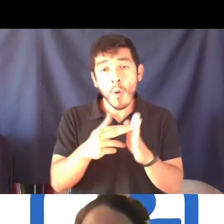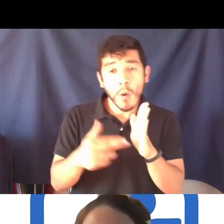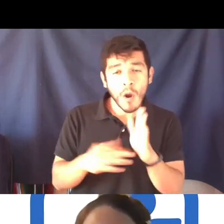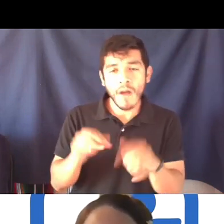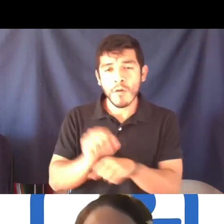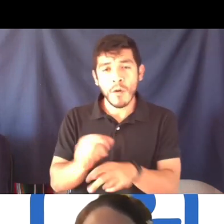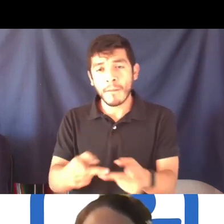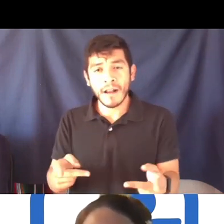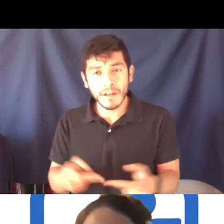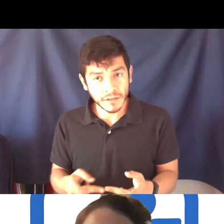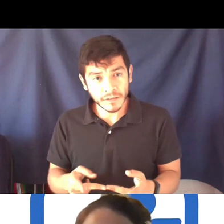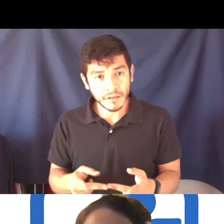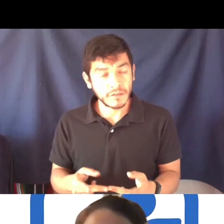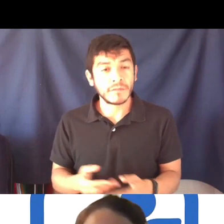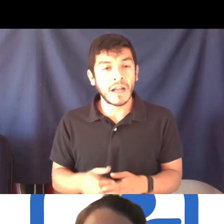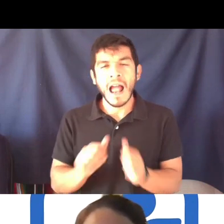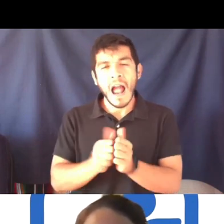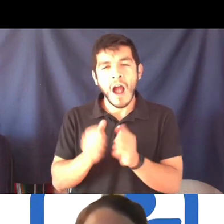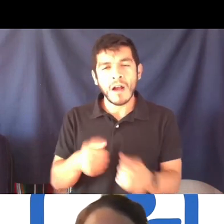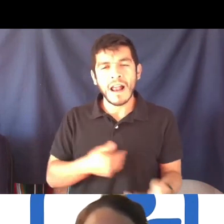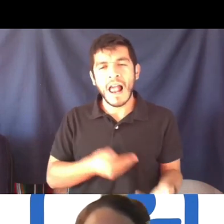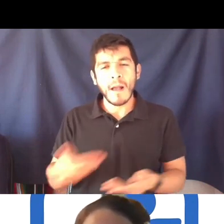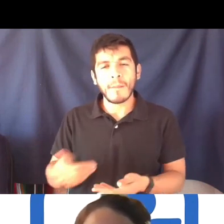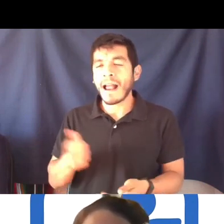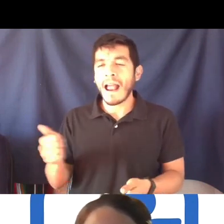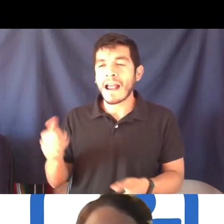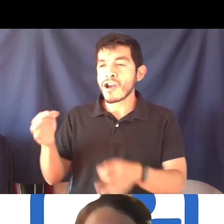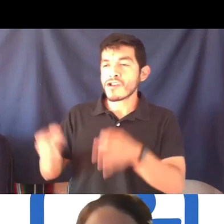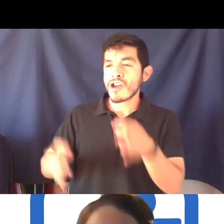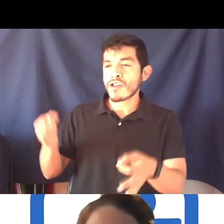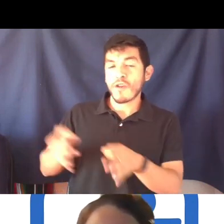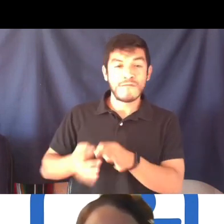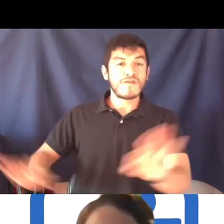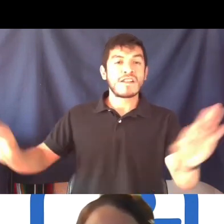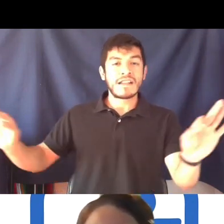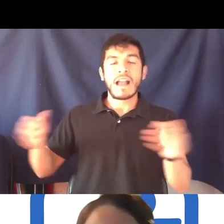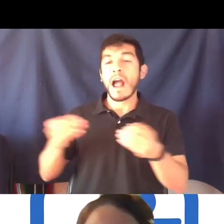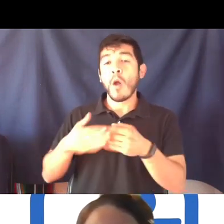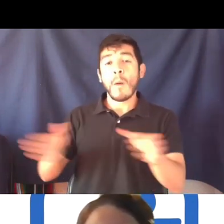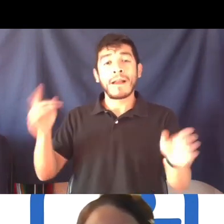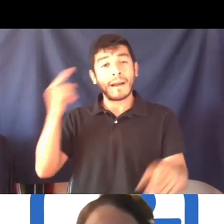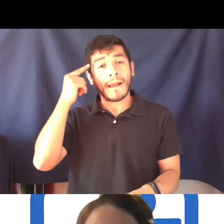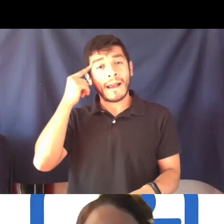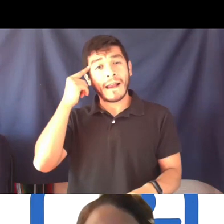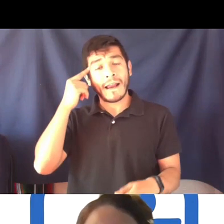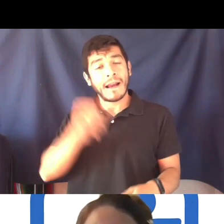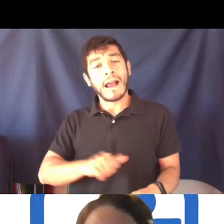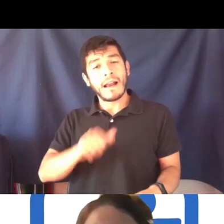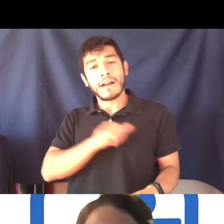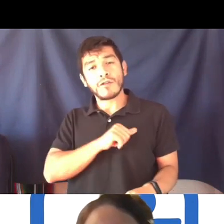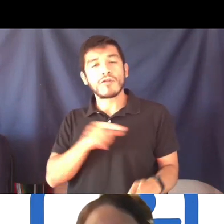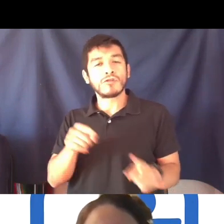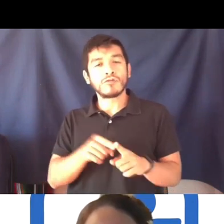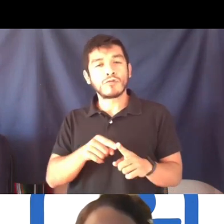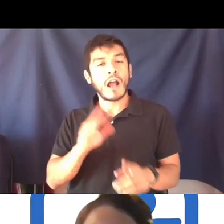workplaces and things. How can I bring a judgment-free and open mind kind of attitude to this